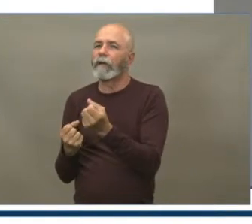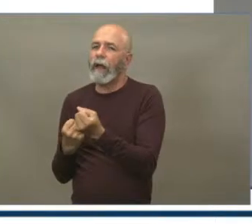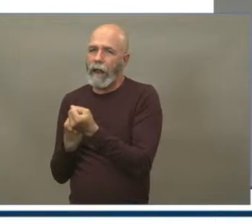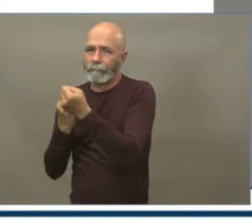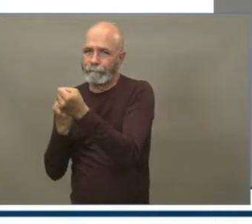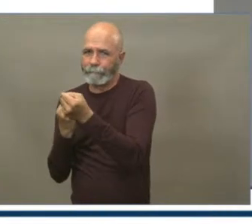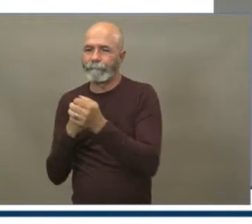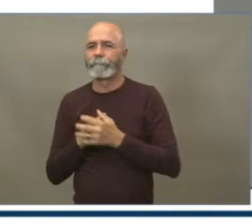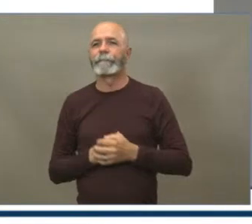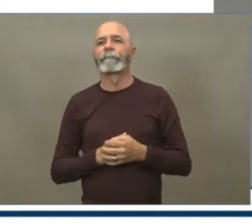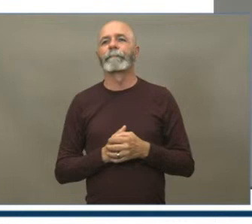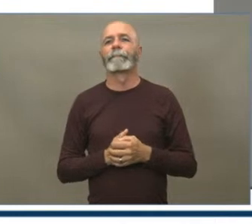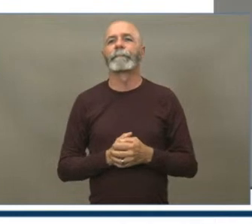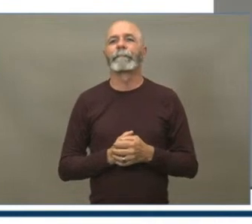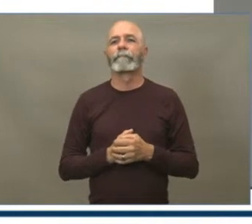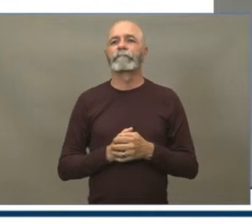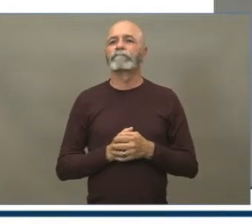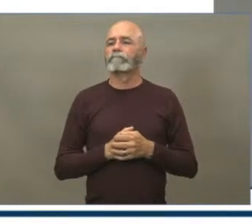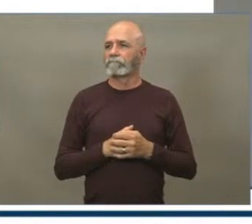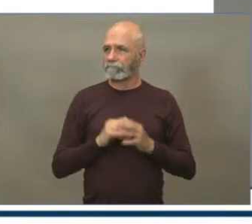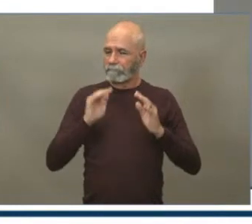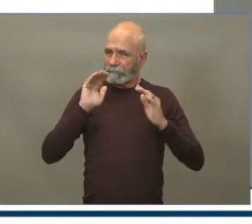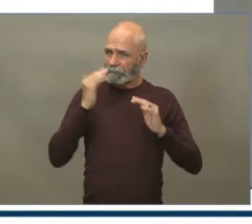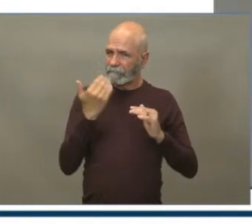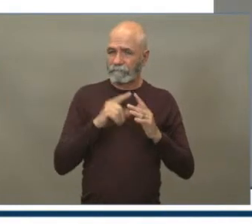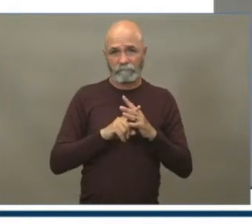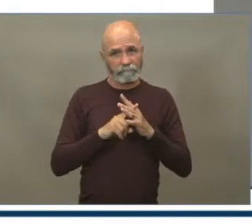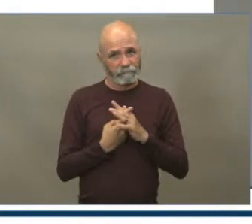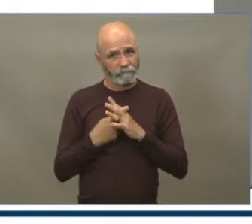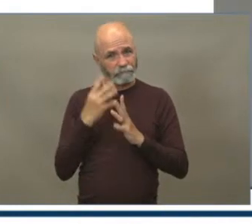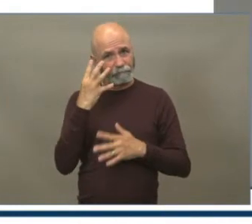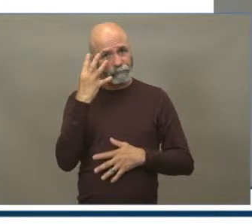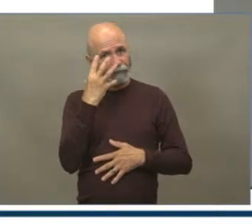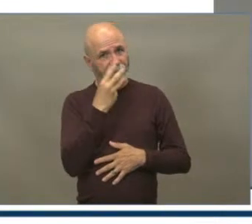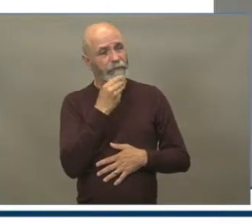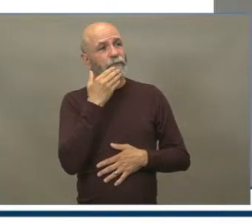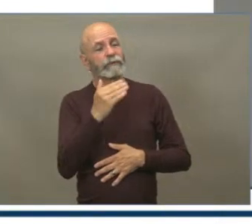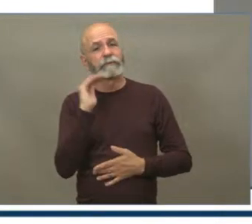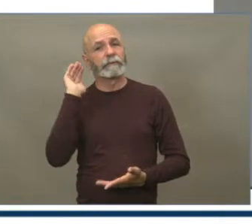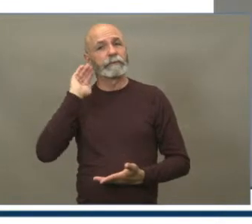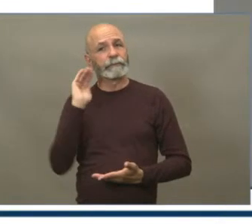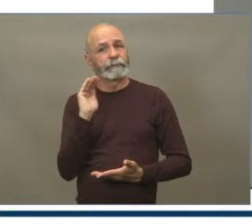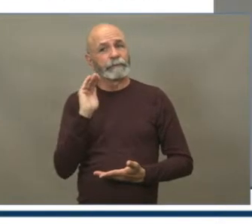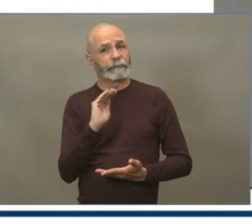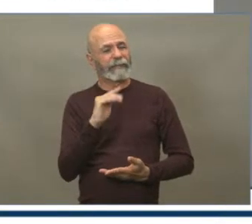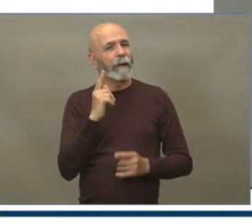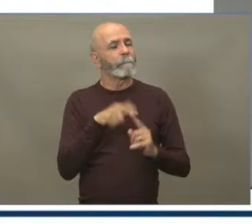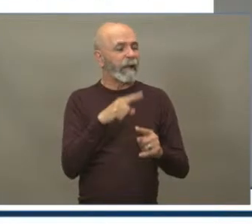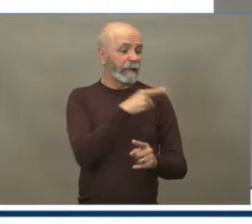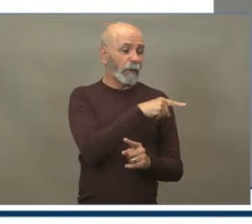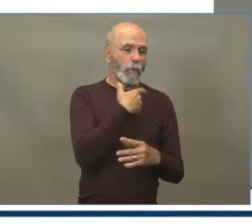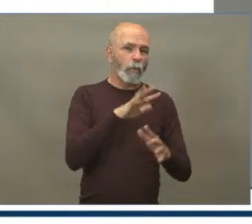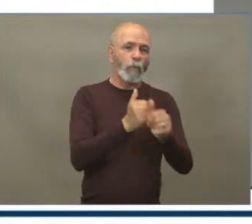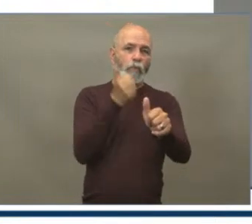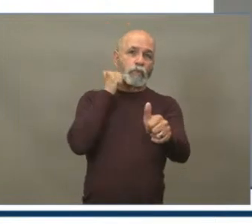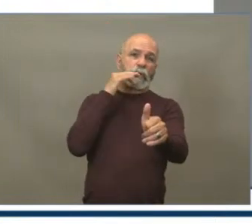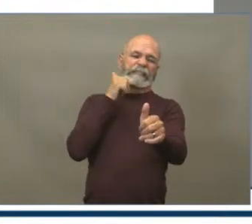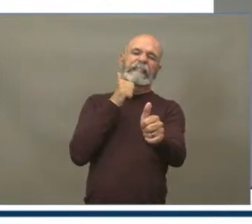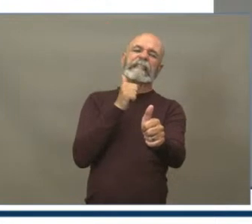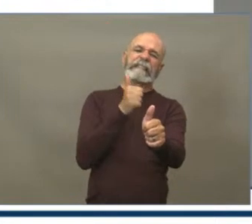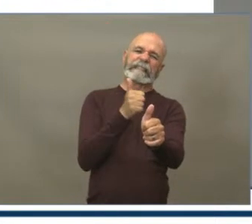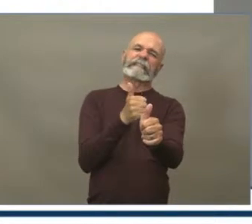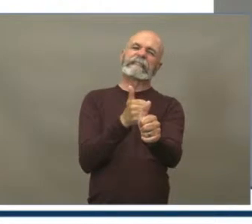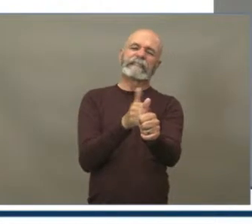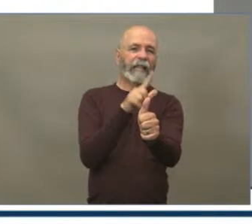We have been making steady progress in addressing the case backlog in public health, and we're close to being caught up. Many of the